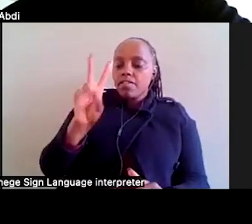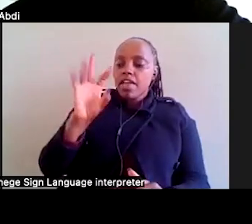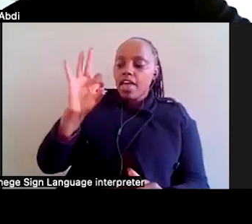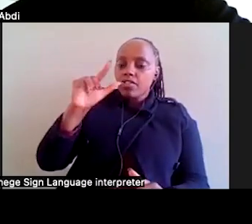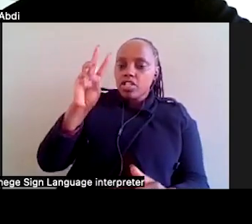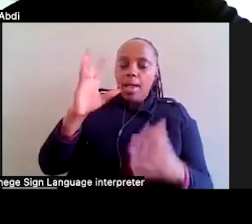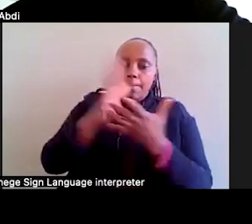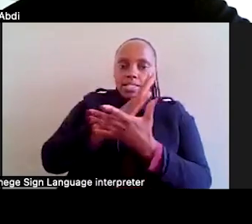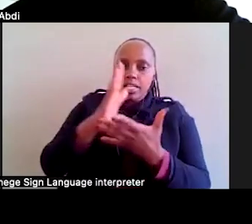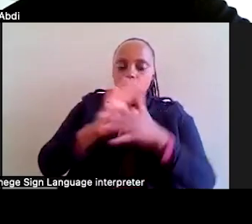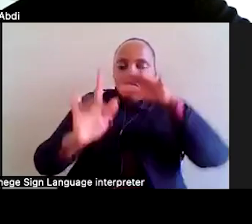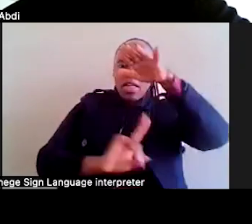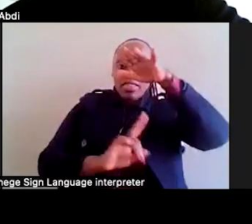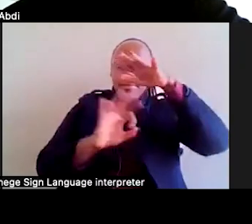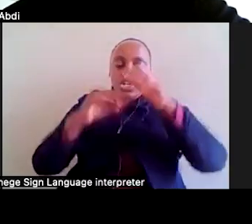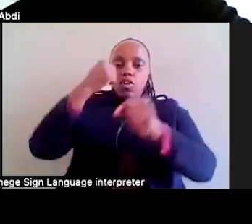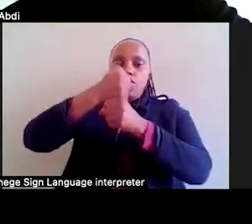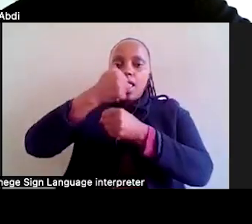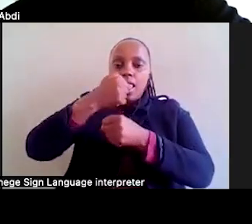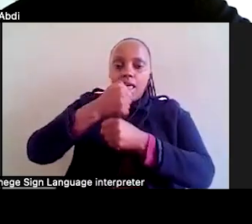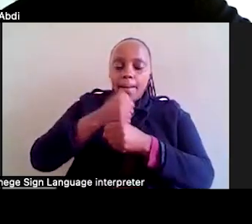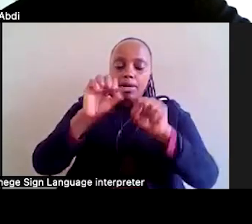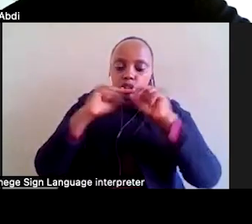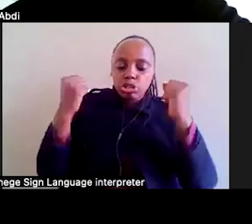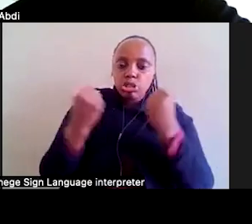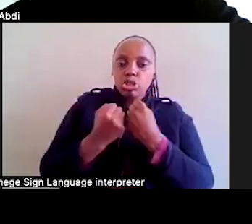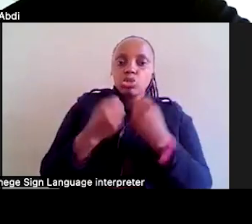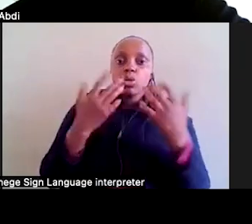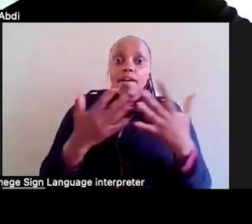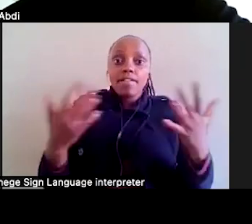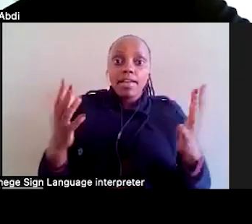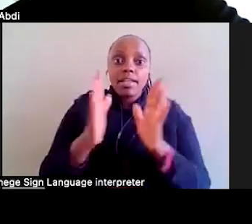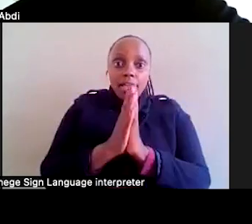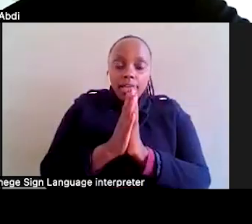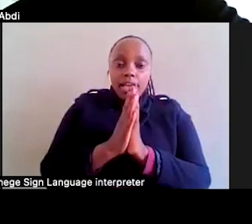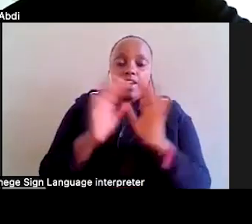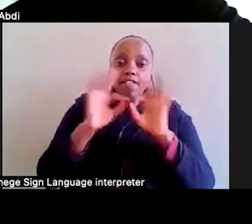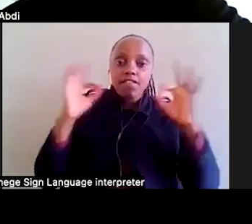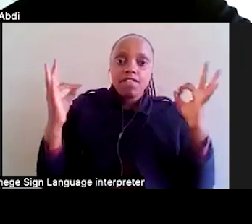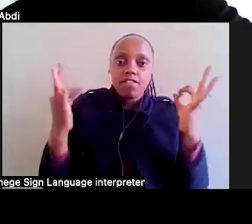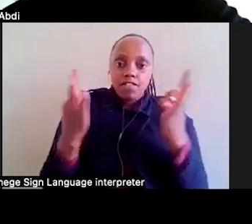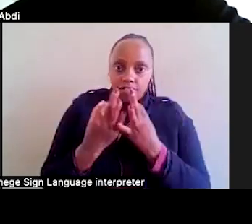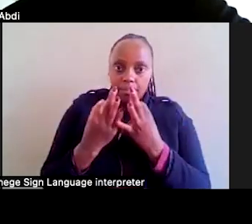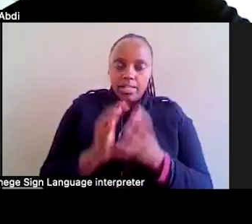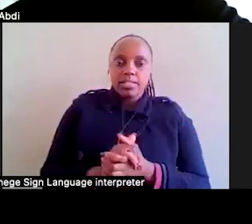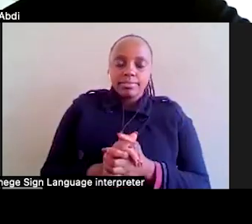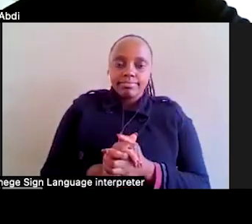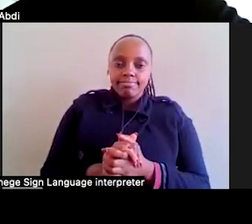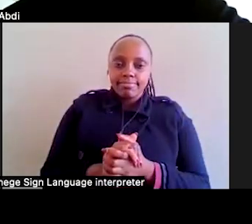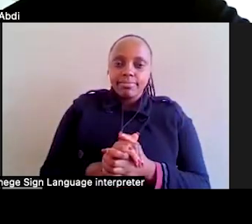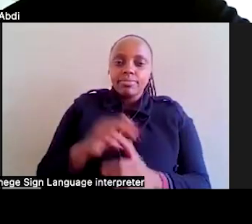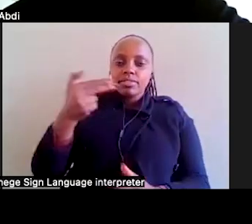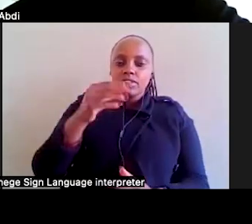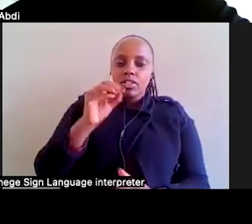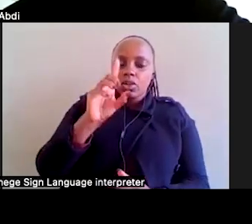section at the Ministry of Labor, Social Affairs and Family. And Hodan will